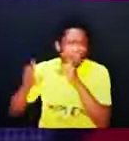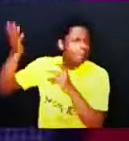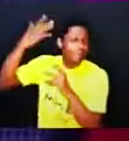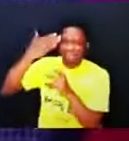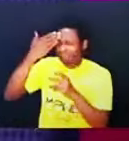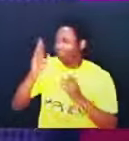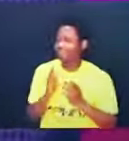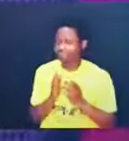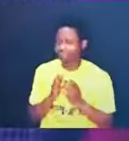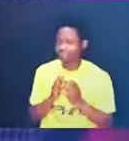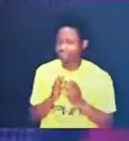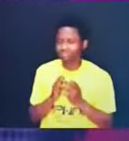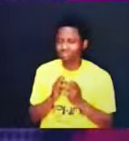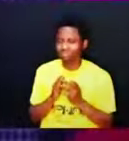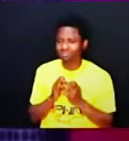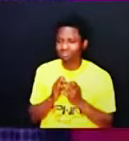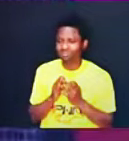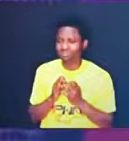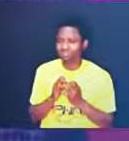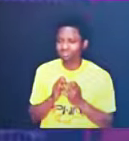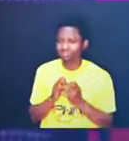it was